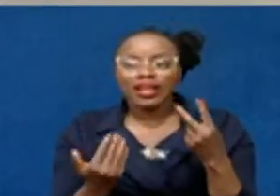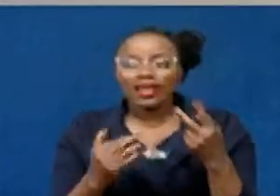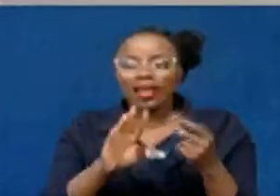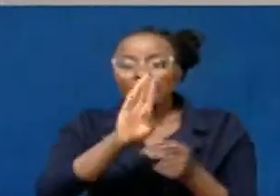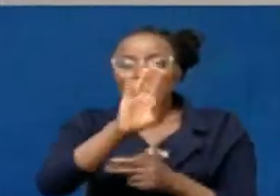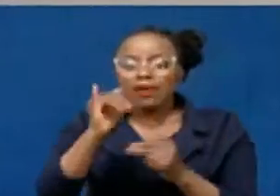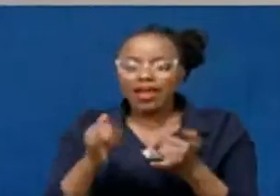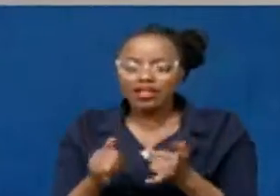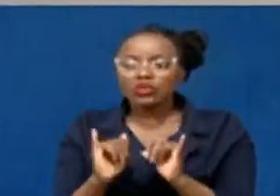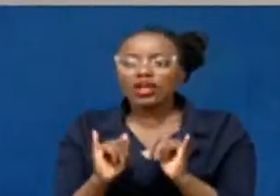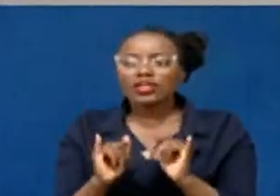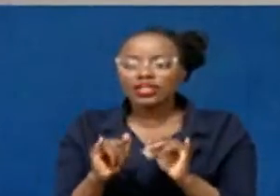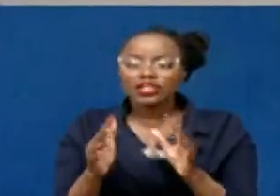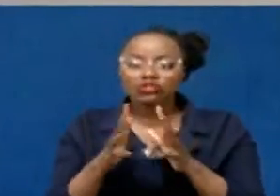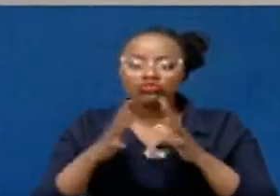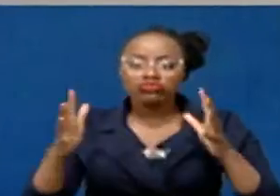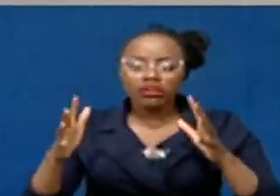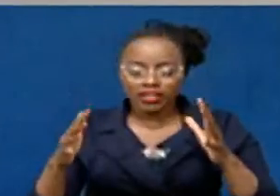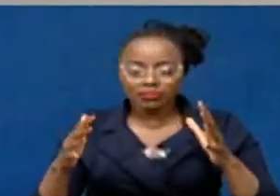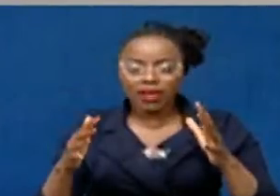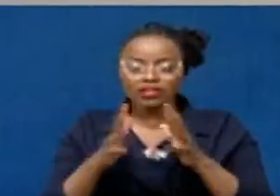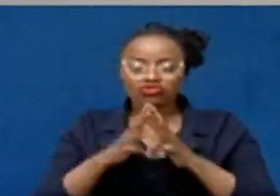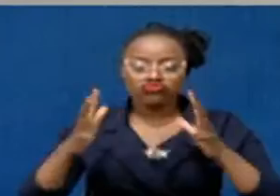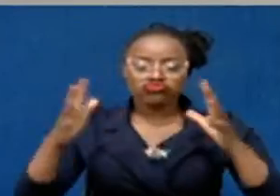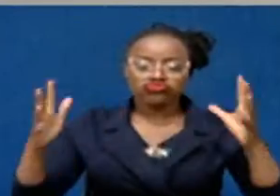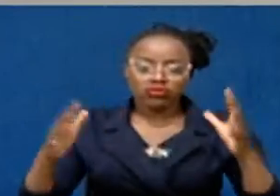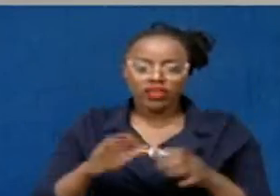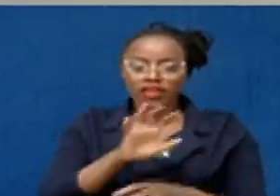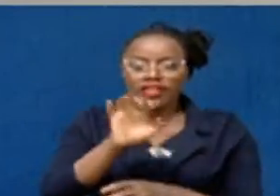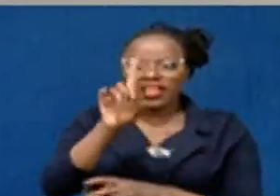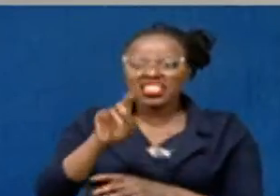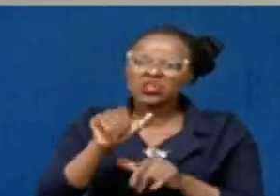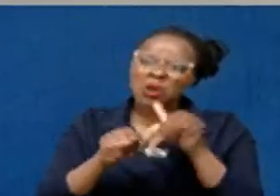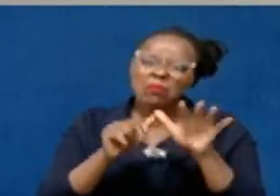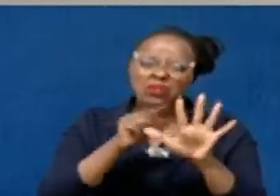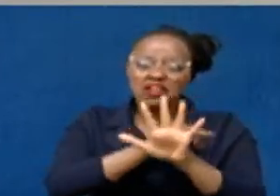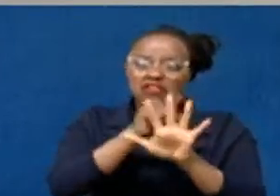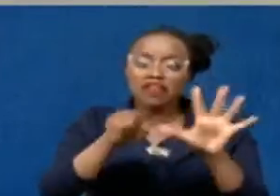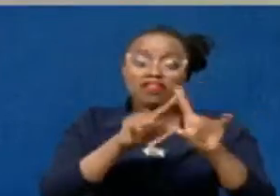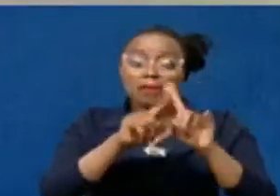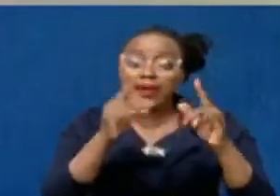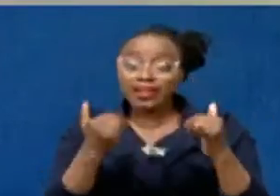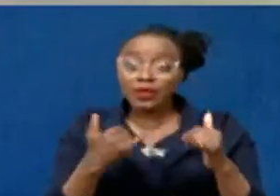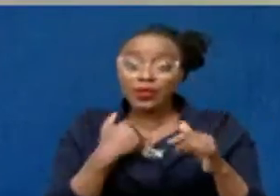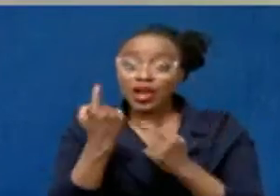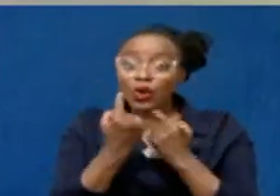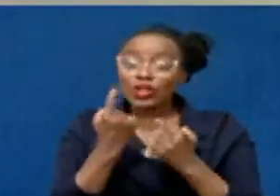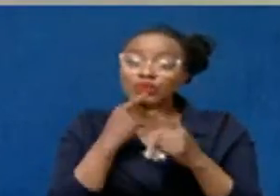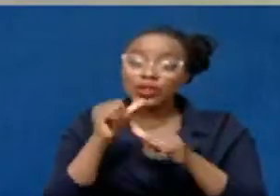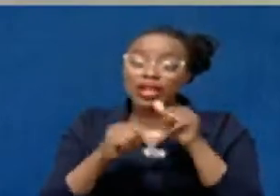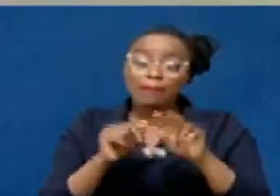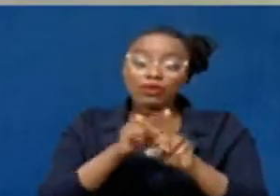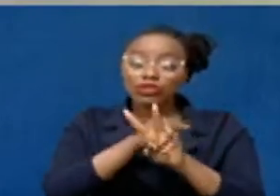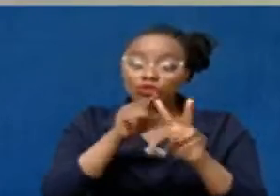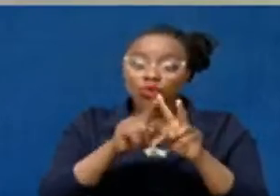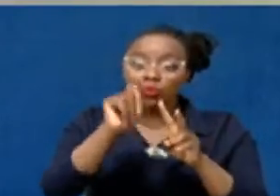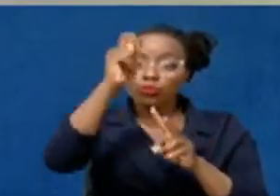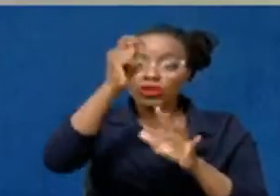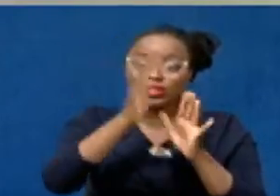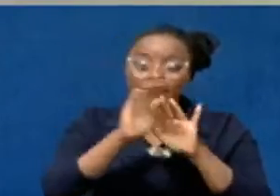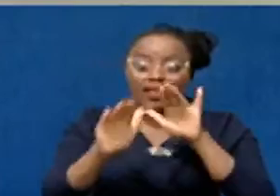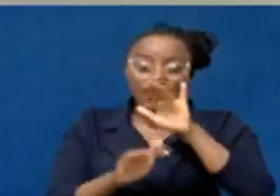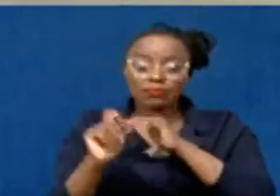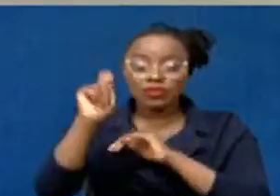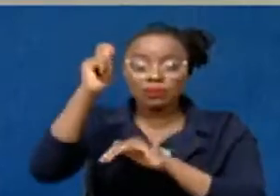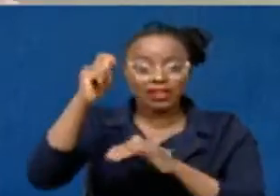BBI attempted to expand the table in the executive to about 5. But in this case, you're only talking about 2, the president and the running